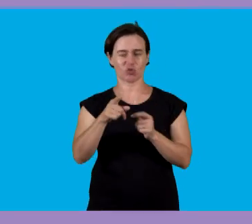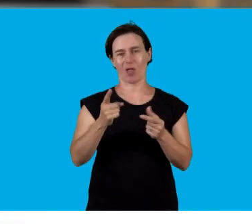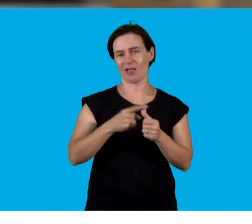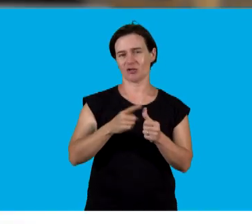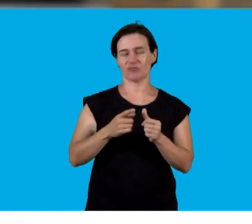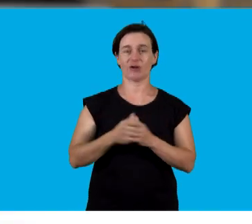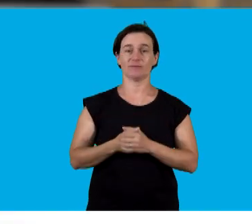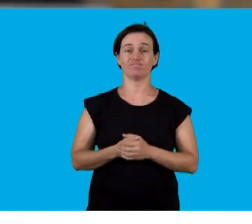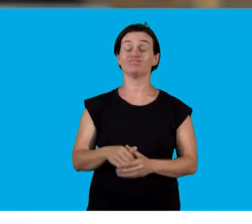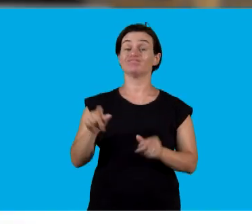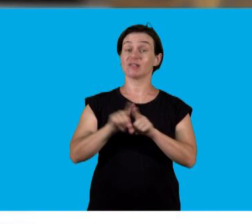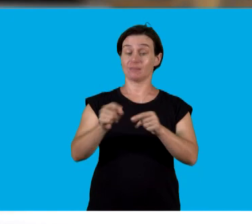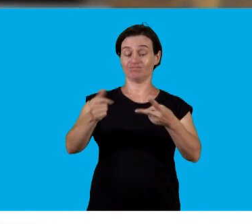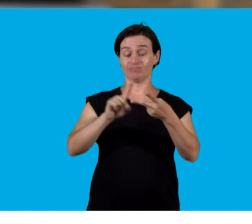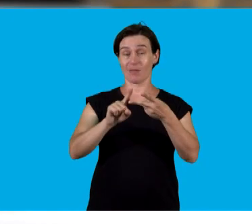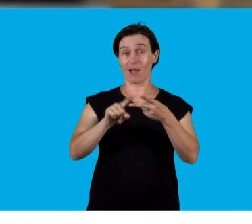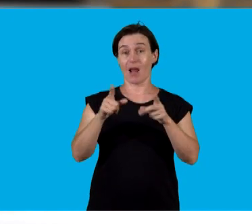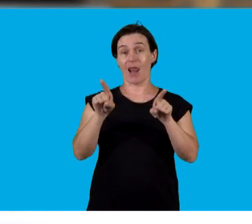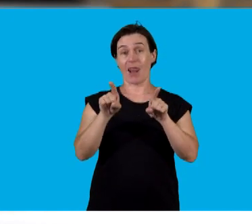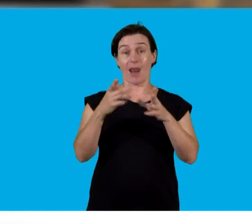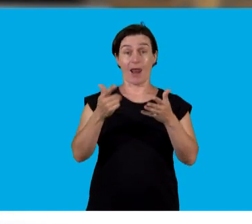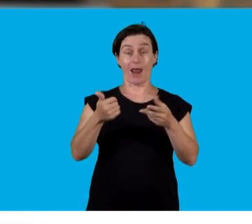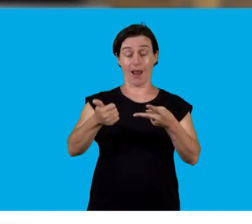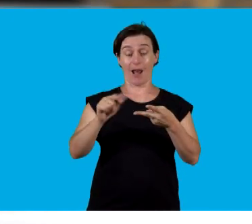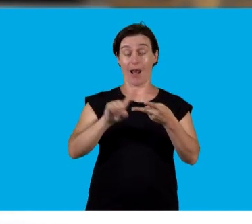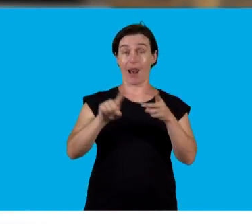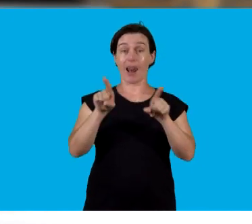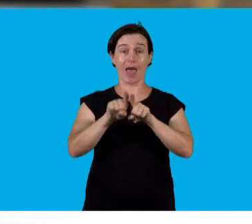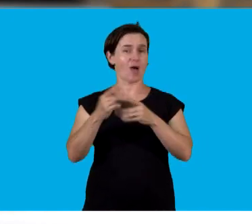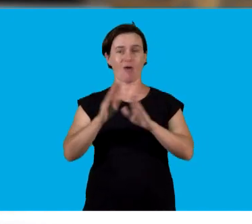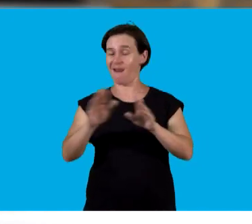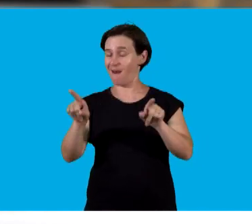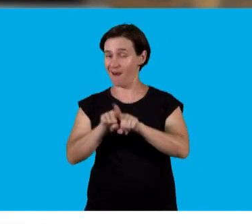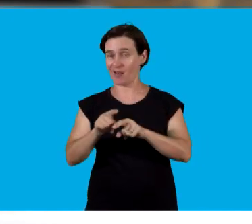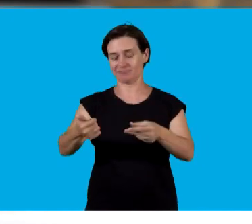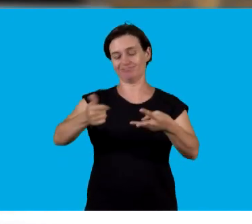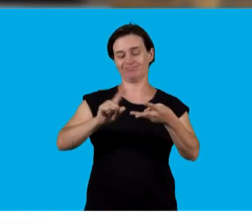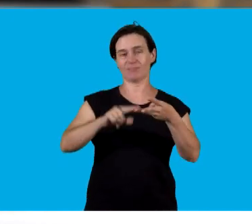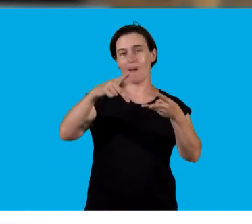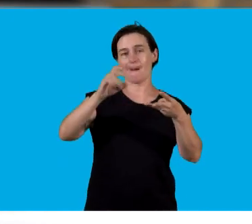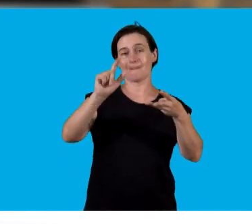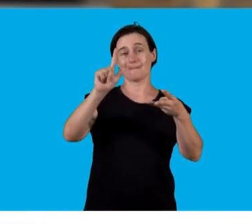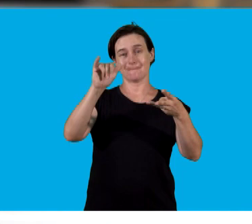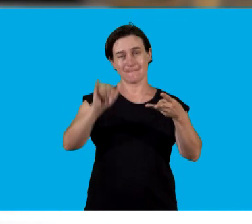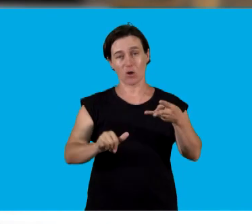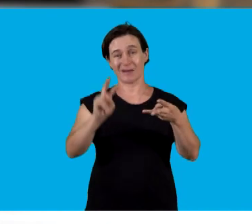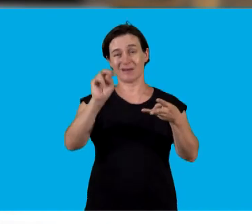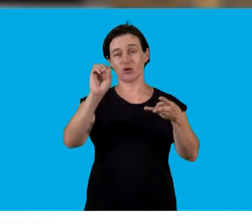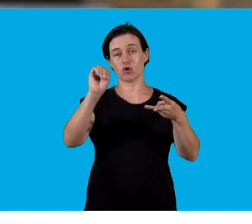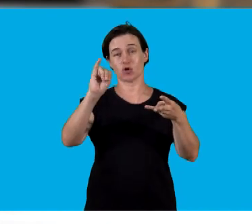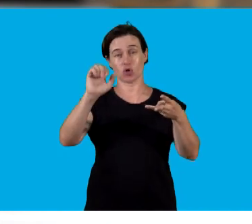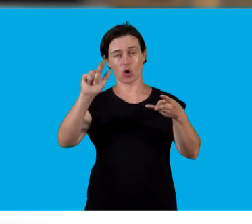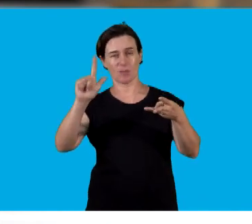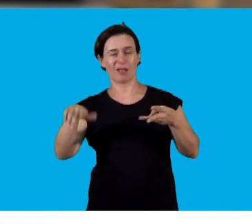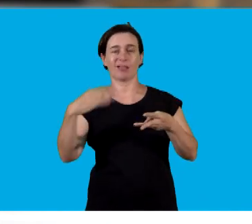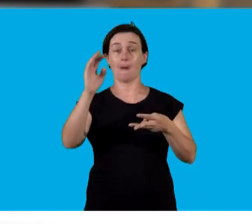be looking at like terms and unlike terms. Then lastly, we are going to be looking at those polynomials, where we